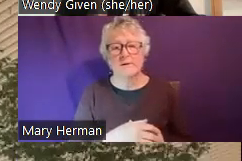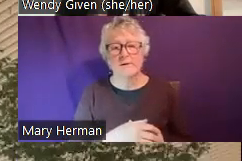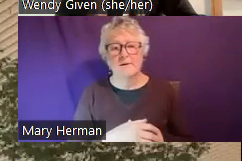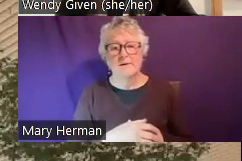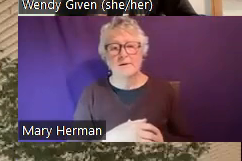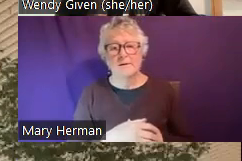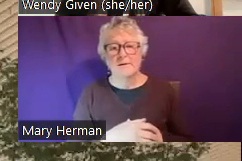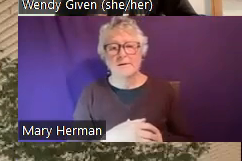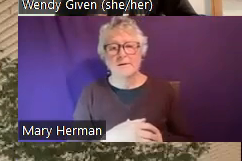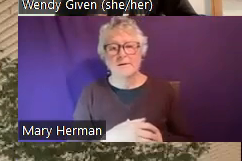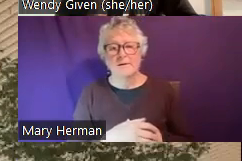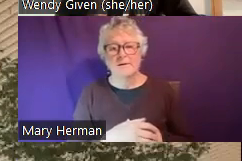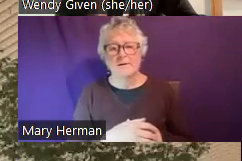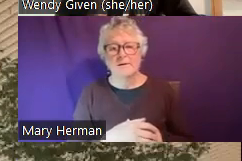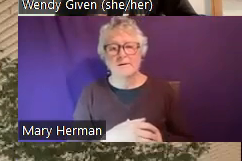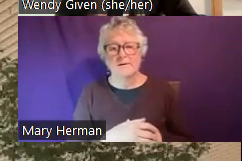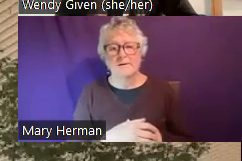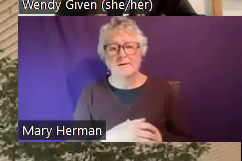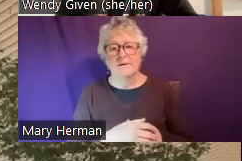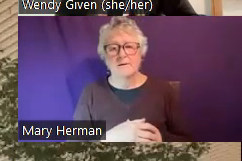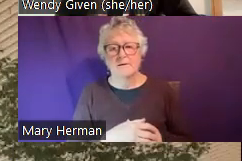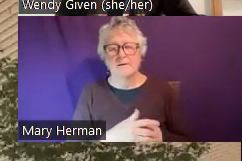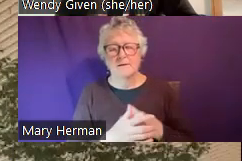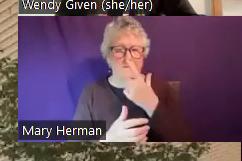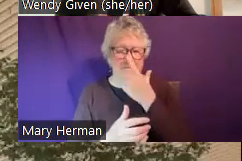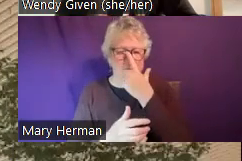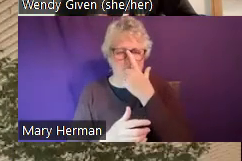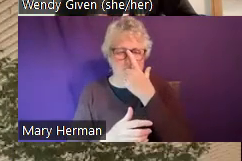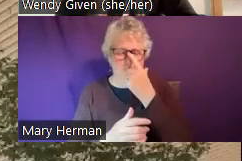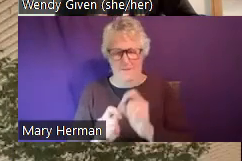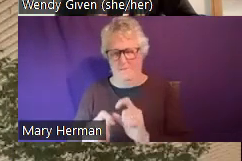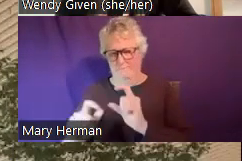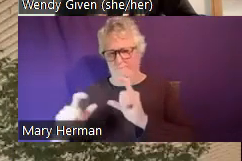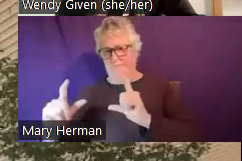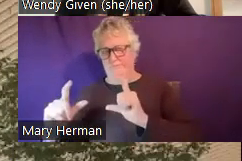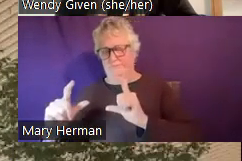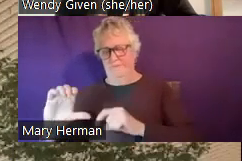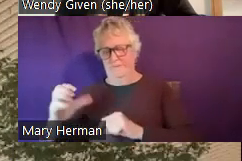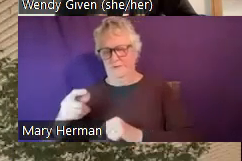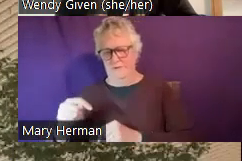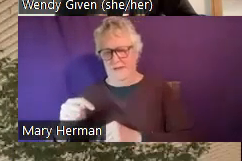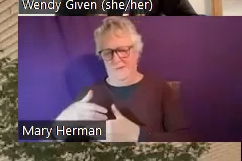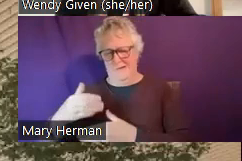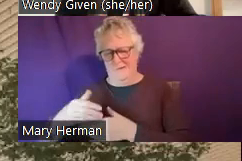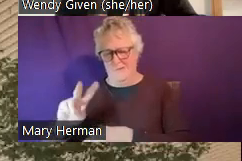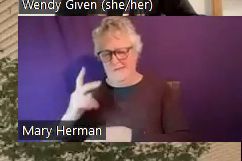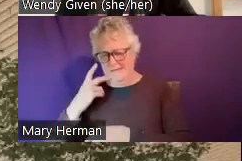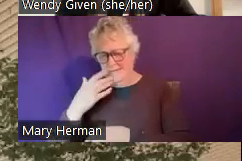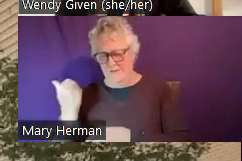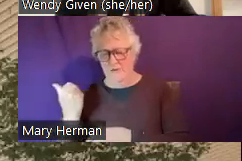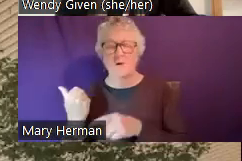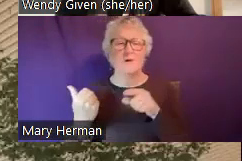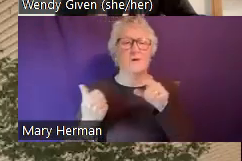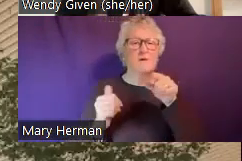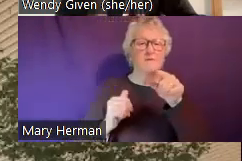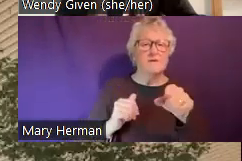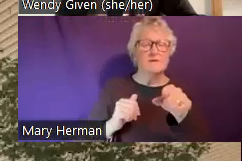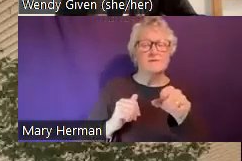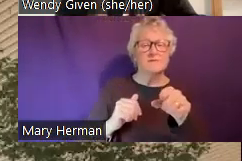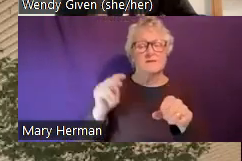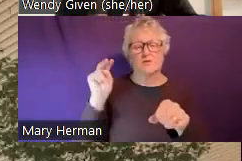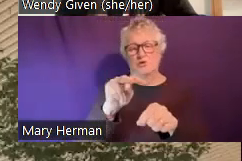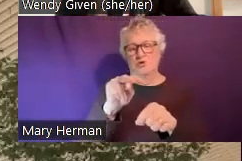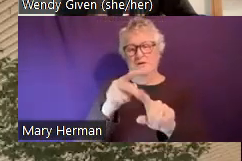Some of these chat windows so I can see a bit better. So yes, so this is looking from the ticket